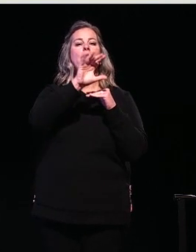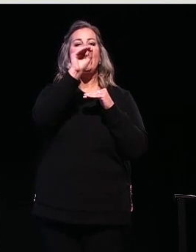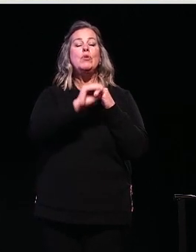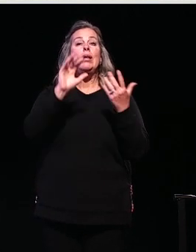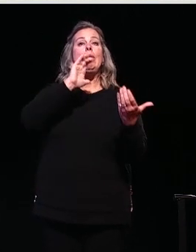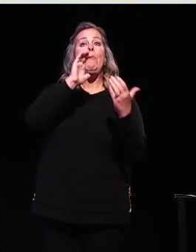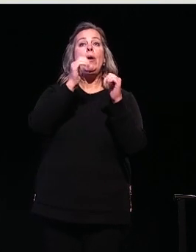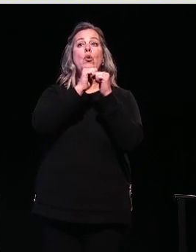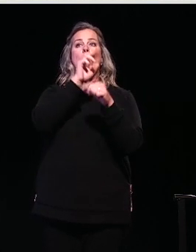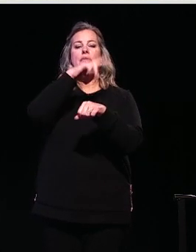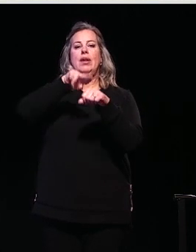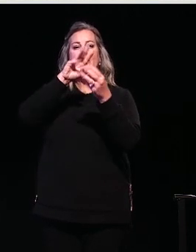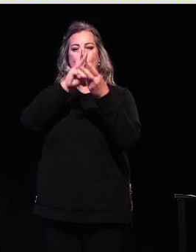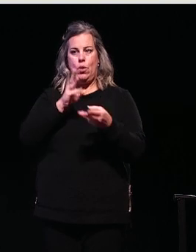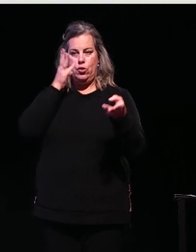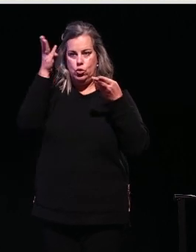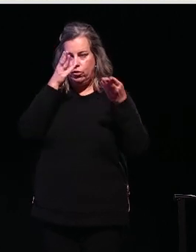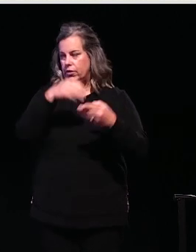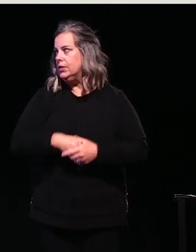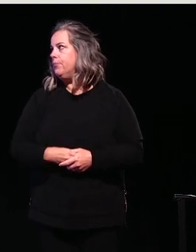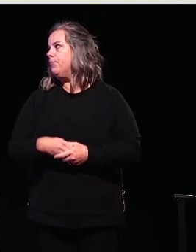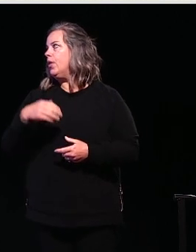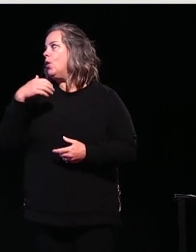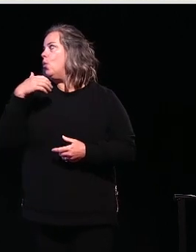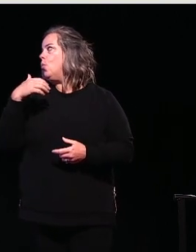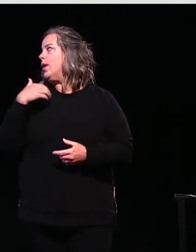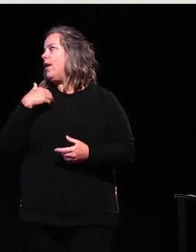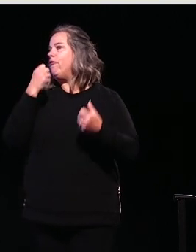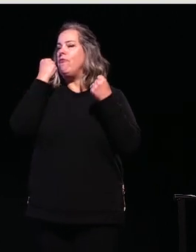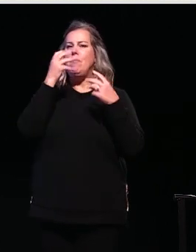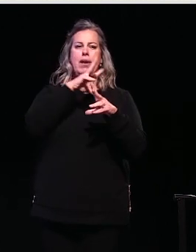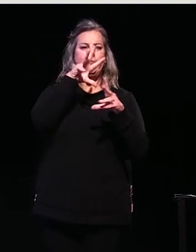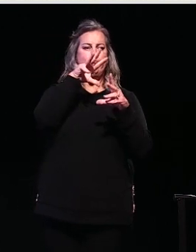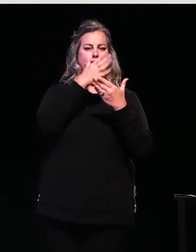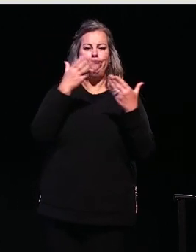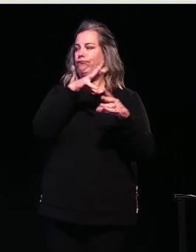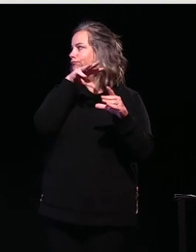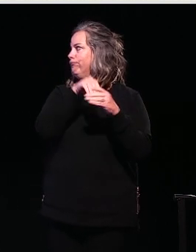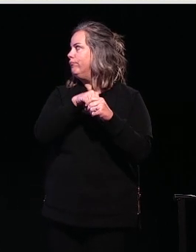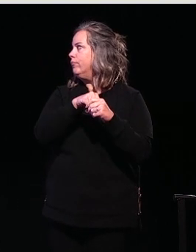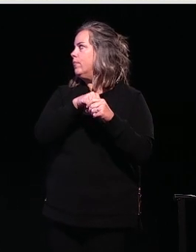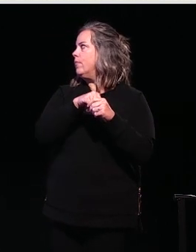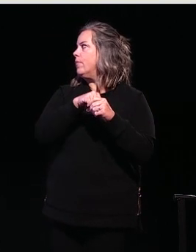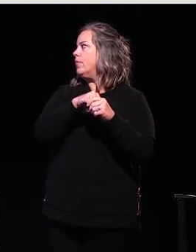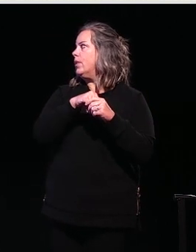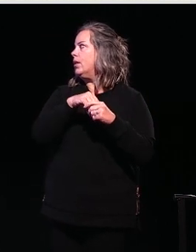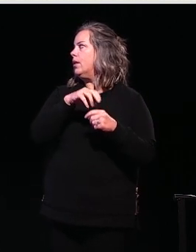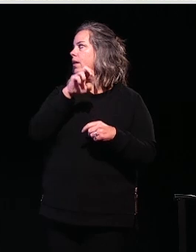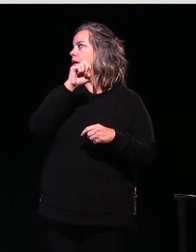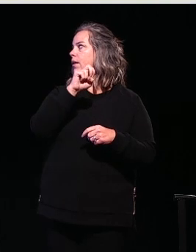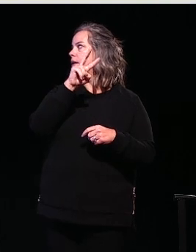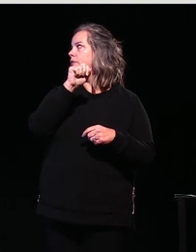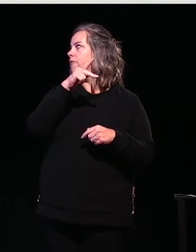Service. We also have a number of innovative variables and indices, including evapotranspiration, which precipitation's water in, evapotranspiration's